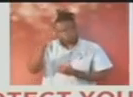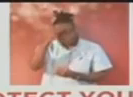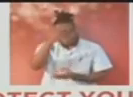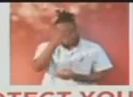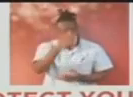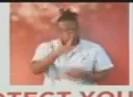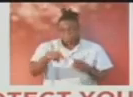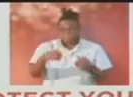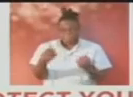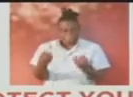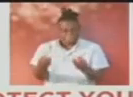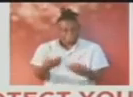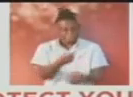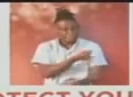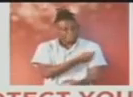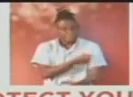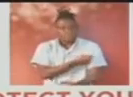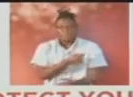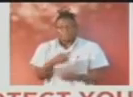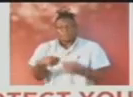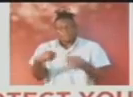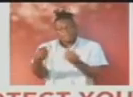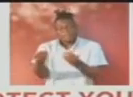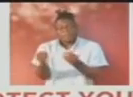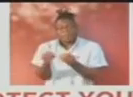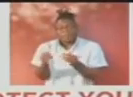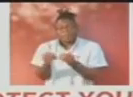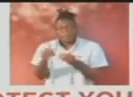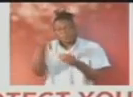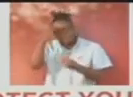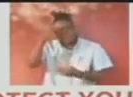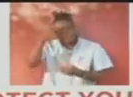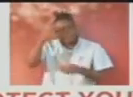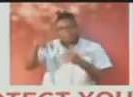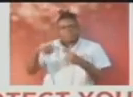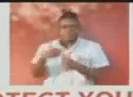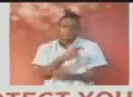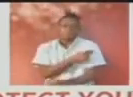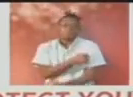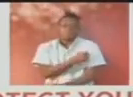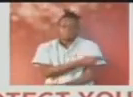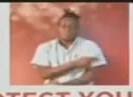provide some additional news, some updates in that domain. We have in the